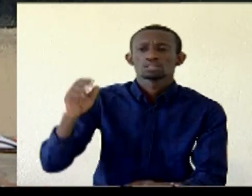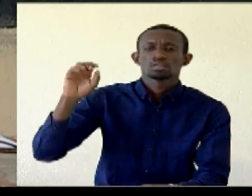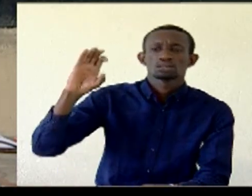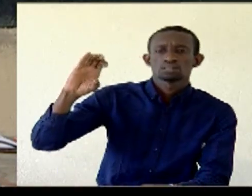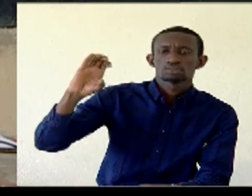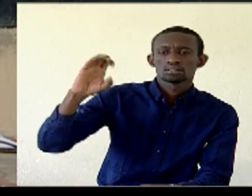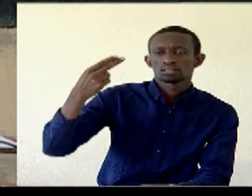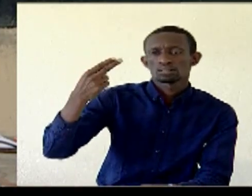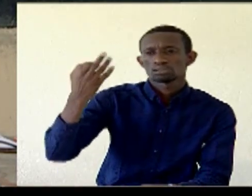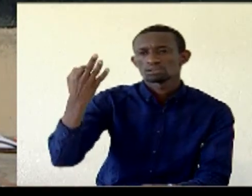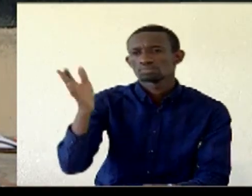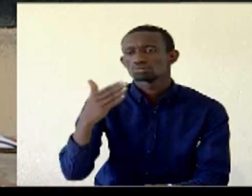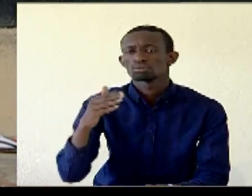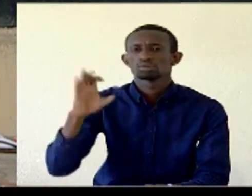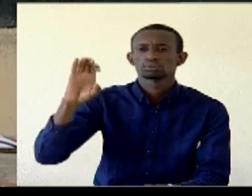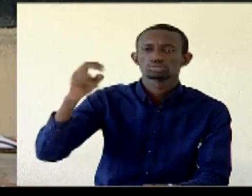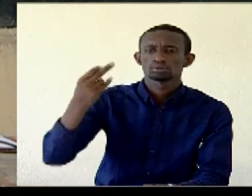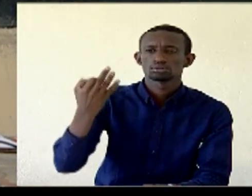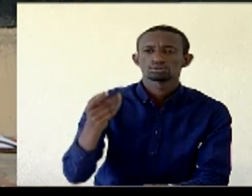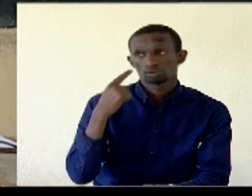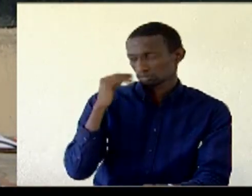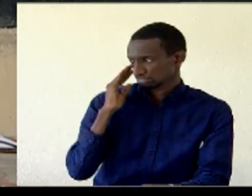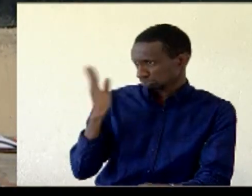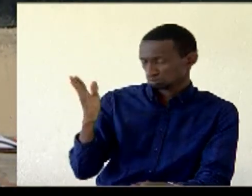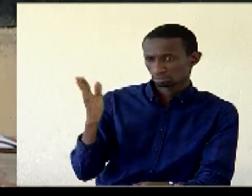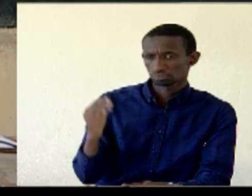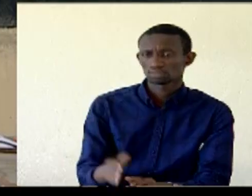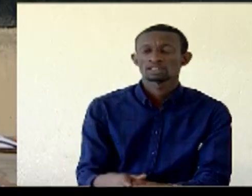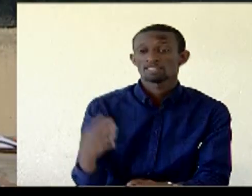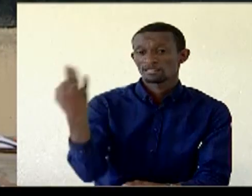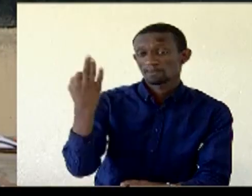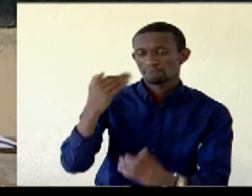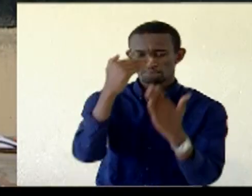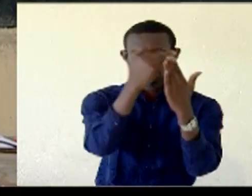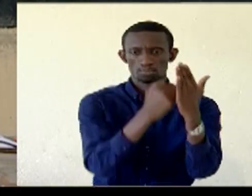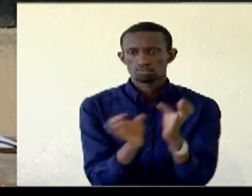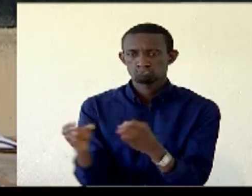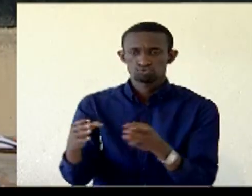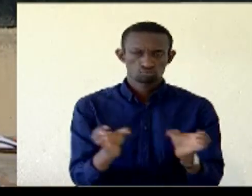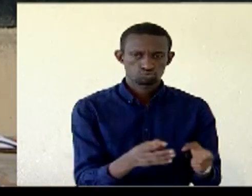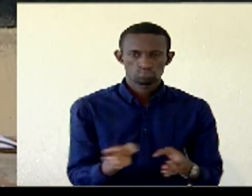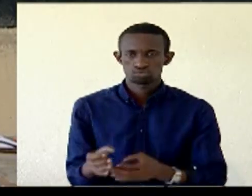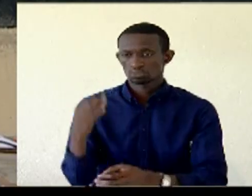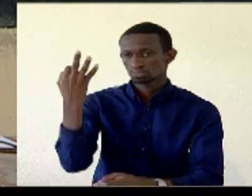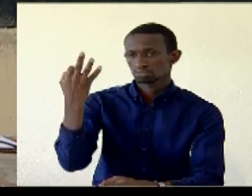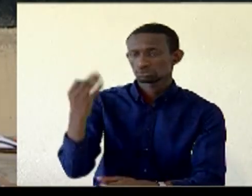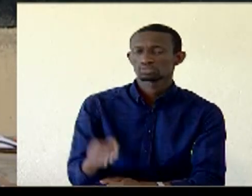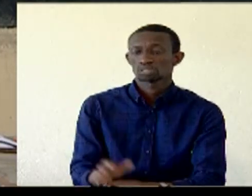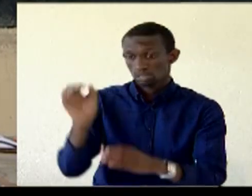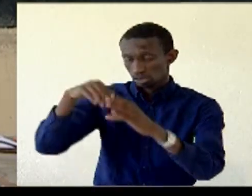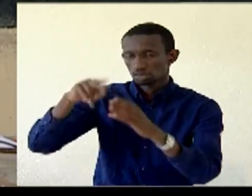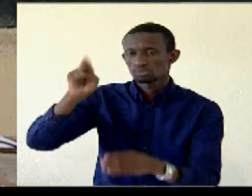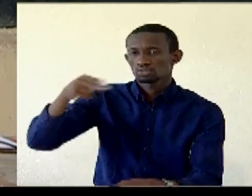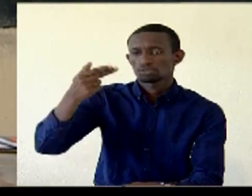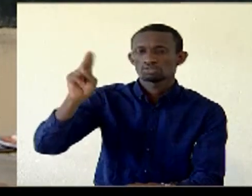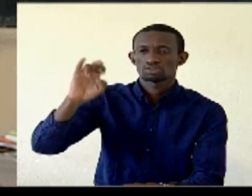CH3, or, so when you look at this one, there are three groups, the three alkyl groups, including the phenyl. So